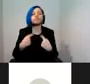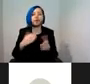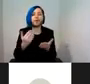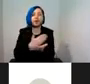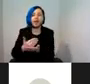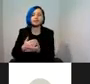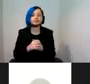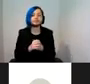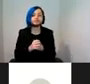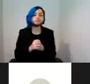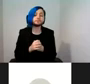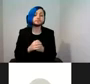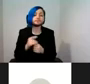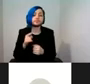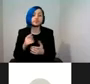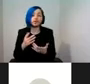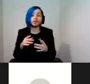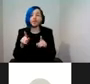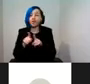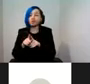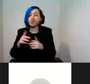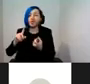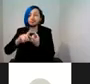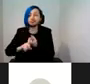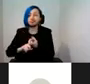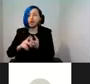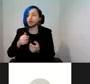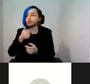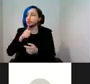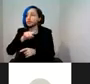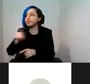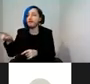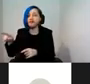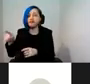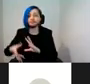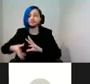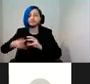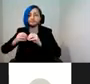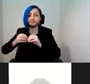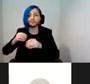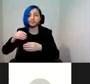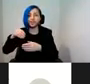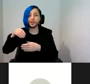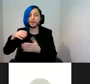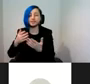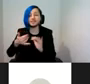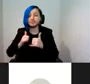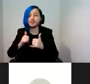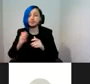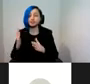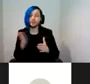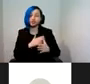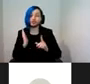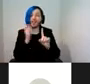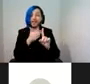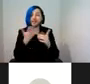and rely on user generated content or go on to become defined by users beyond the intent of As creator, a good example of this is